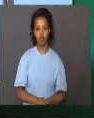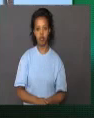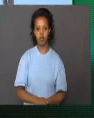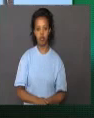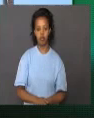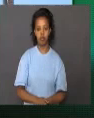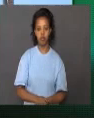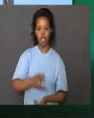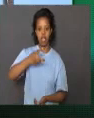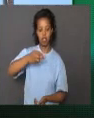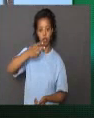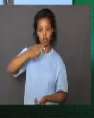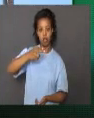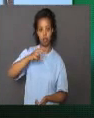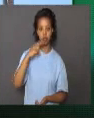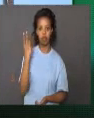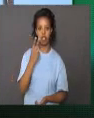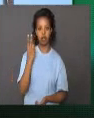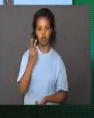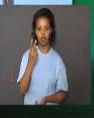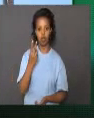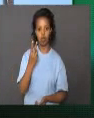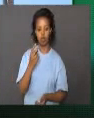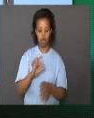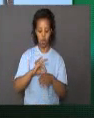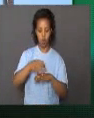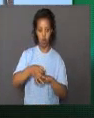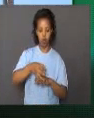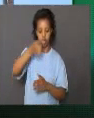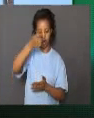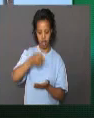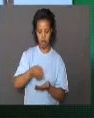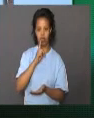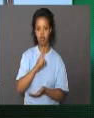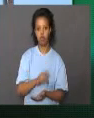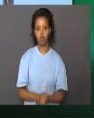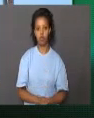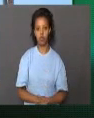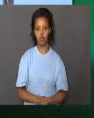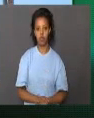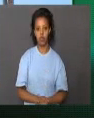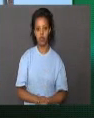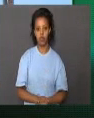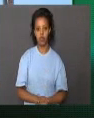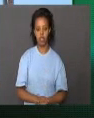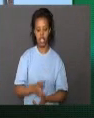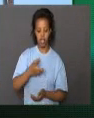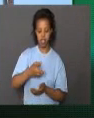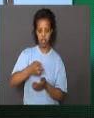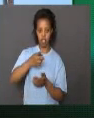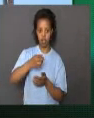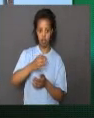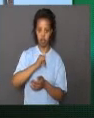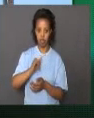Scalpels are used to cut away the skin of a specimen. The scissors